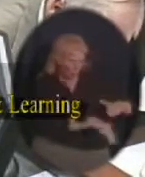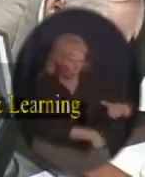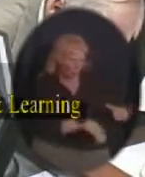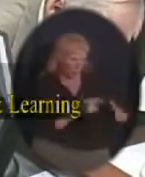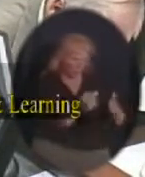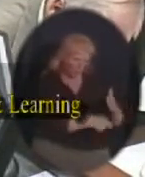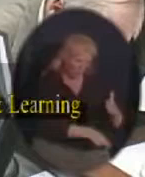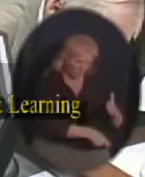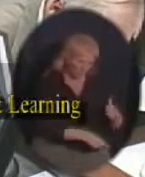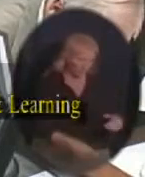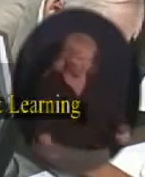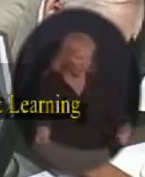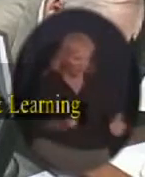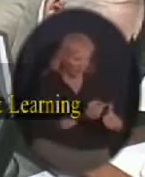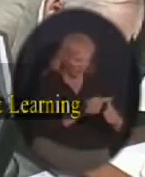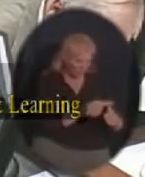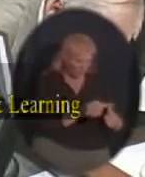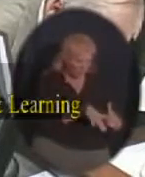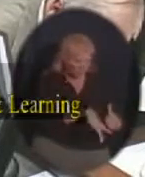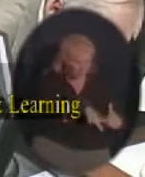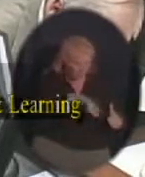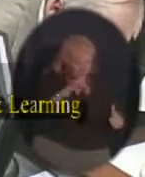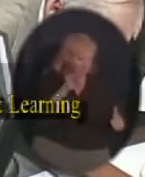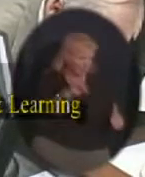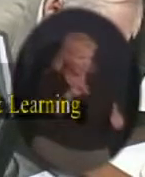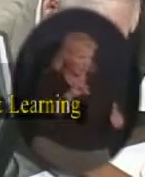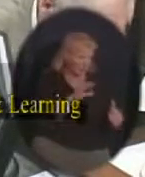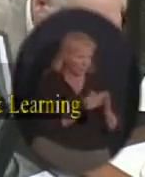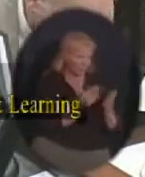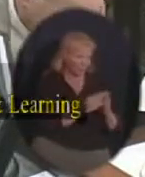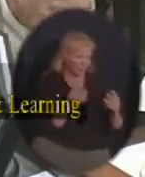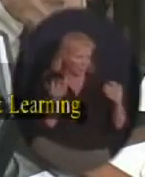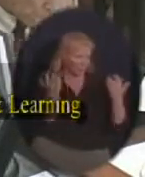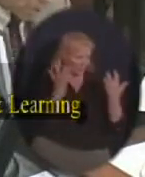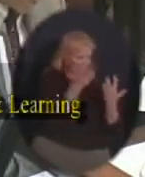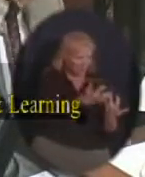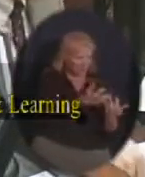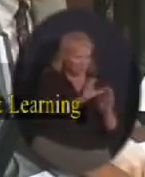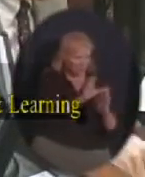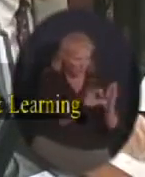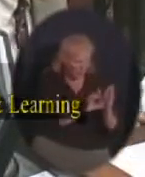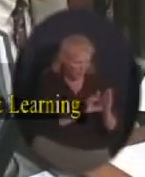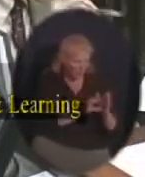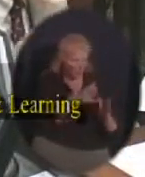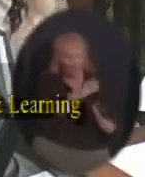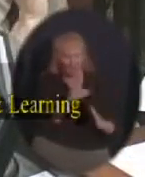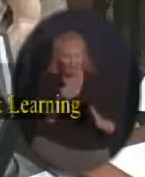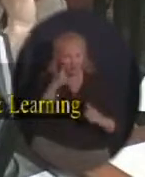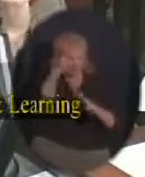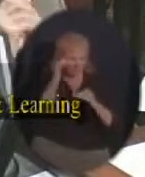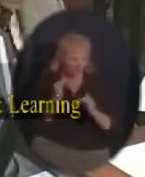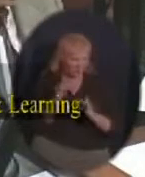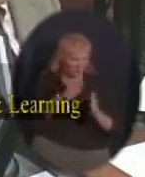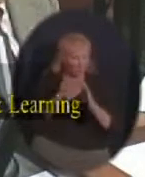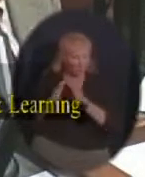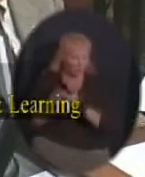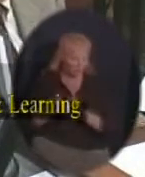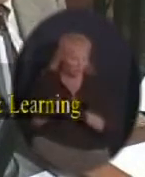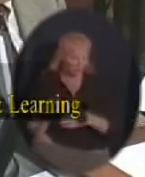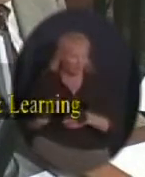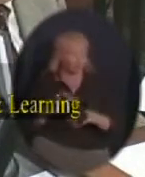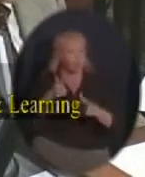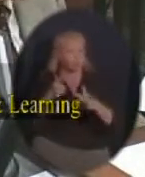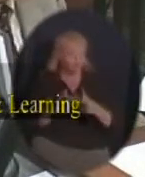that matches the board-adopted curriculum, the standards, the assessments, the expectations of the community. Then, once that has